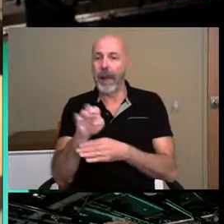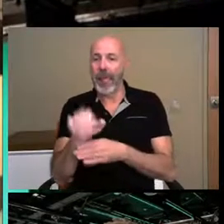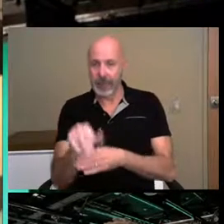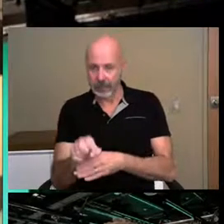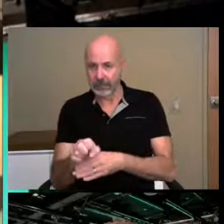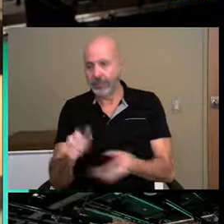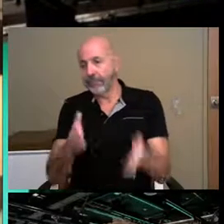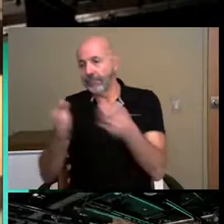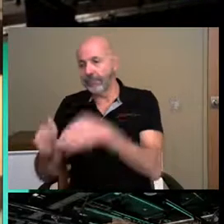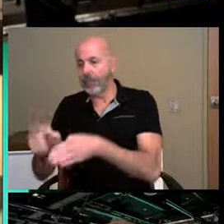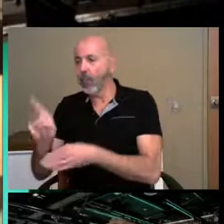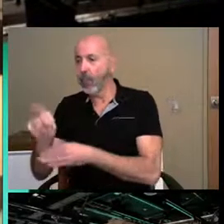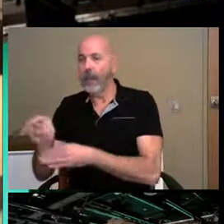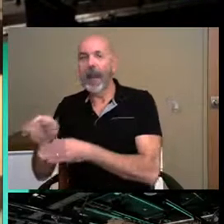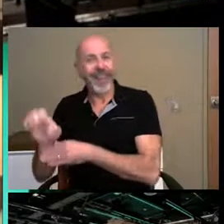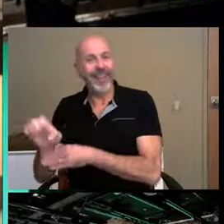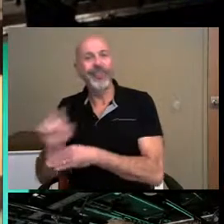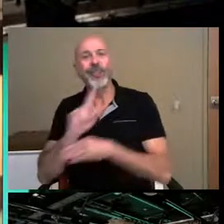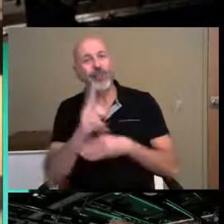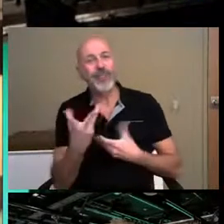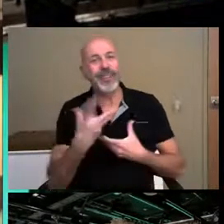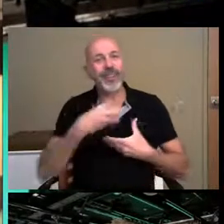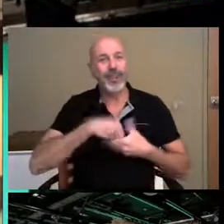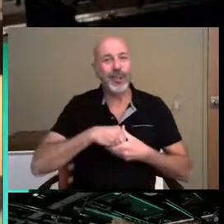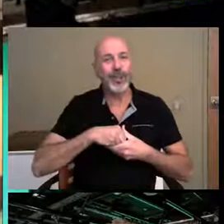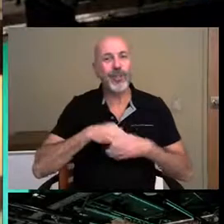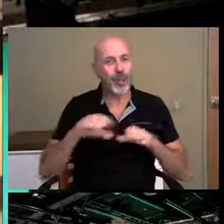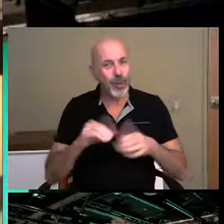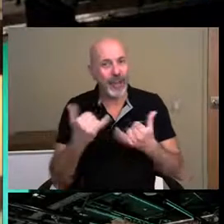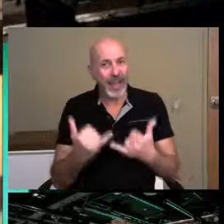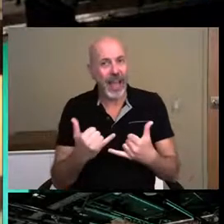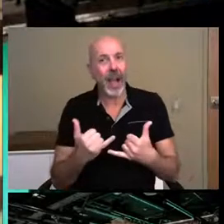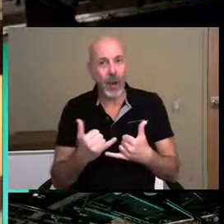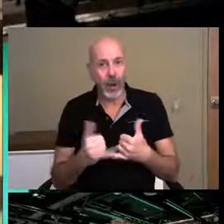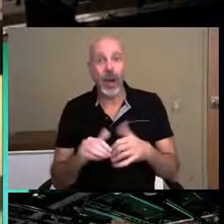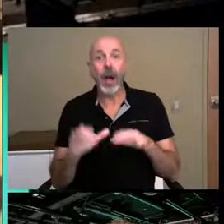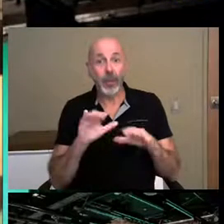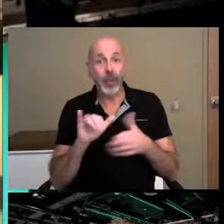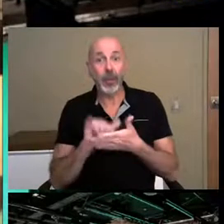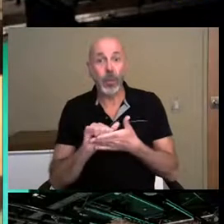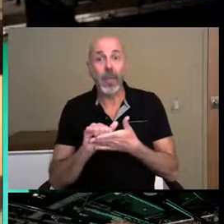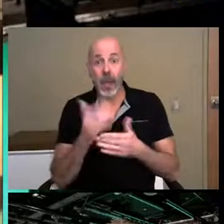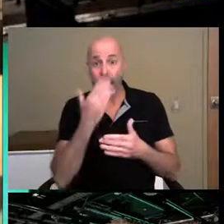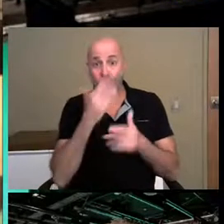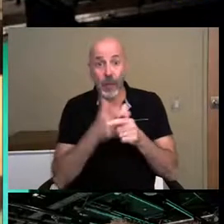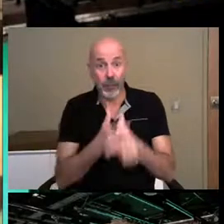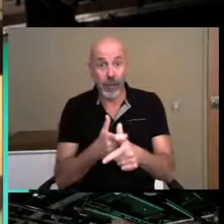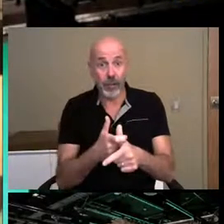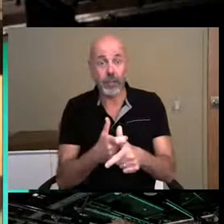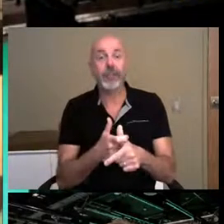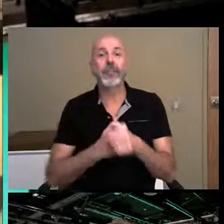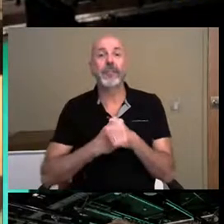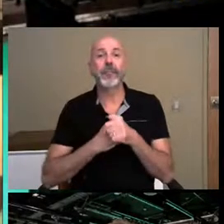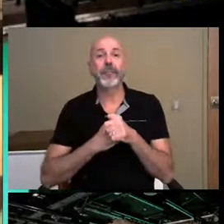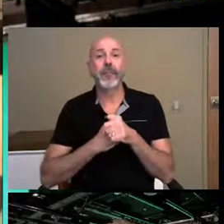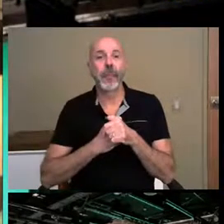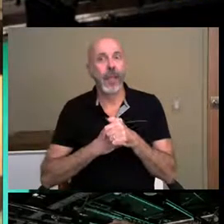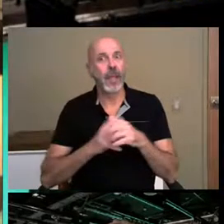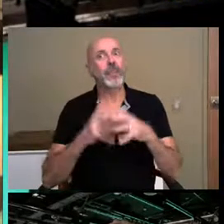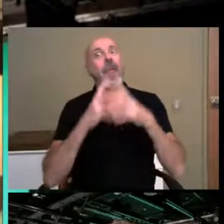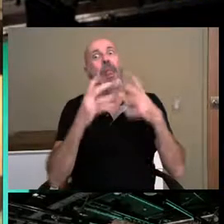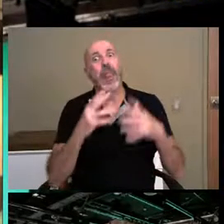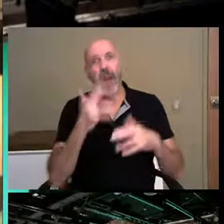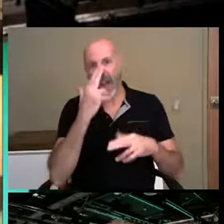weekend. So it's really inclusive and you can do it now. I've been doing takeovers on PS Front Runners Instagram account, which has been a lot of